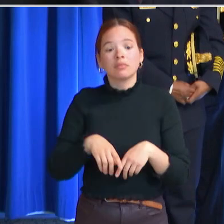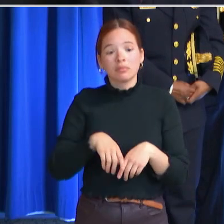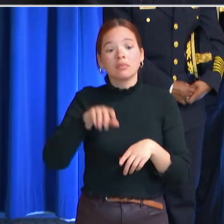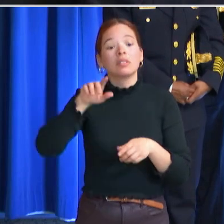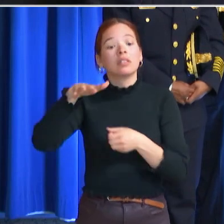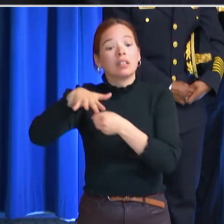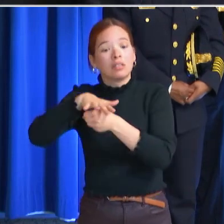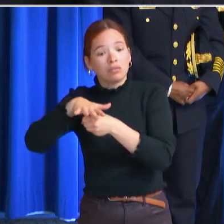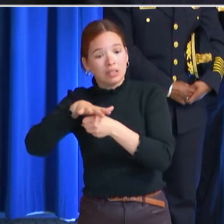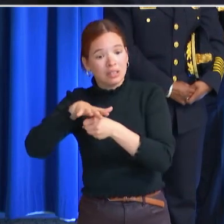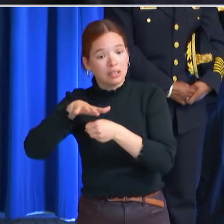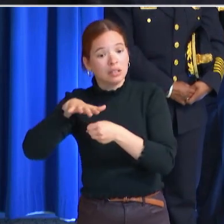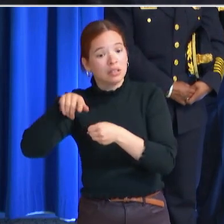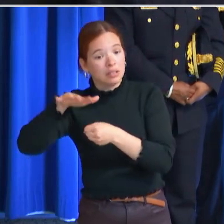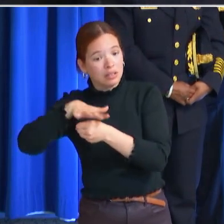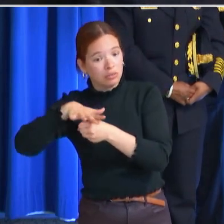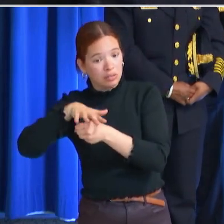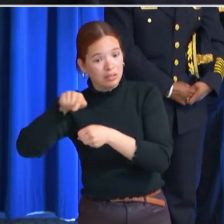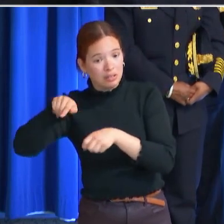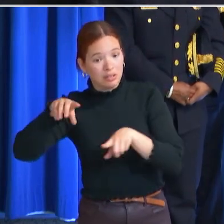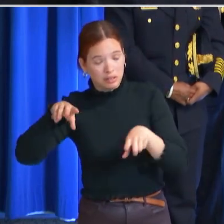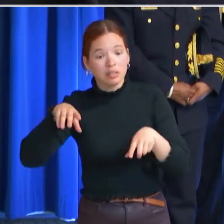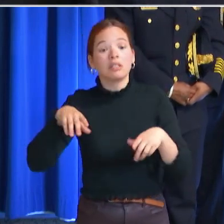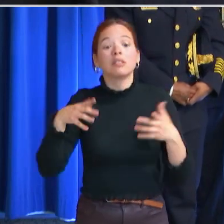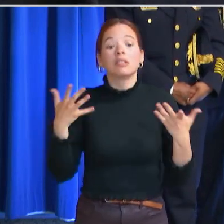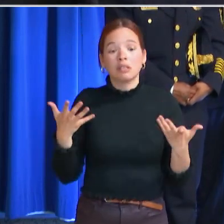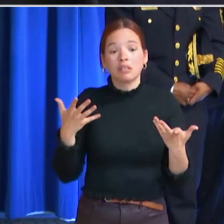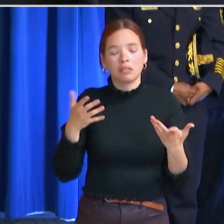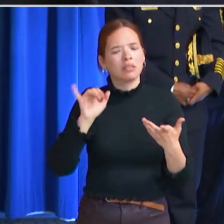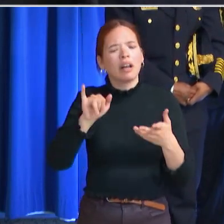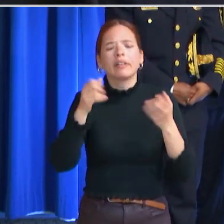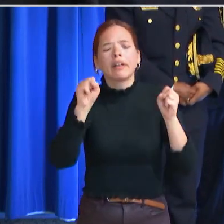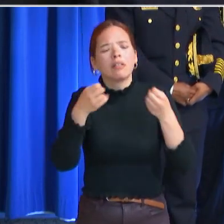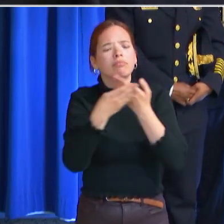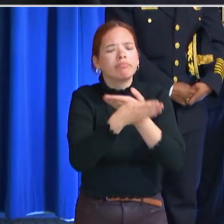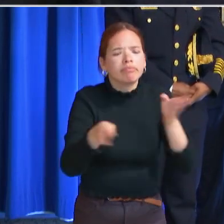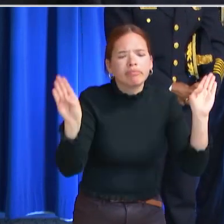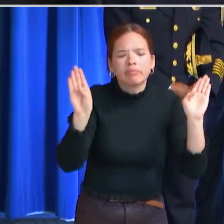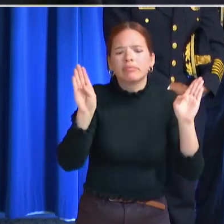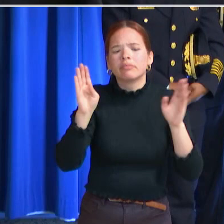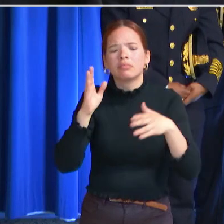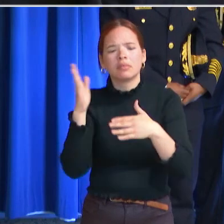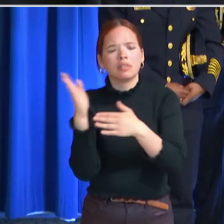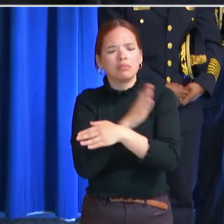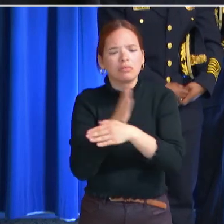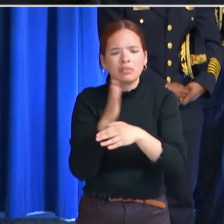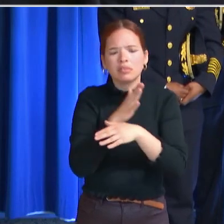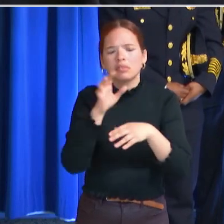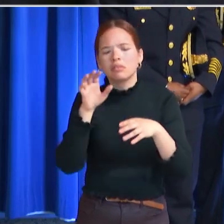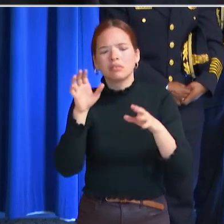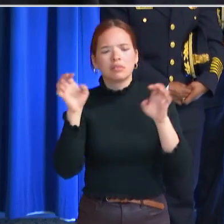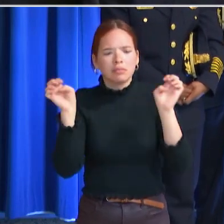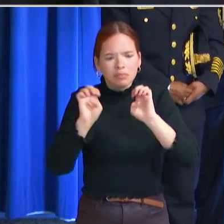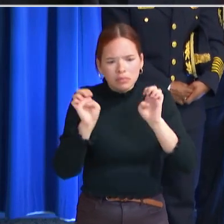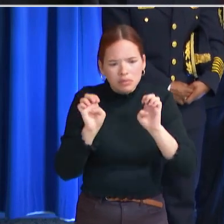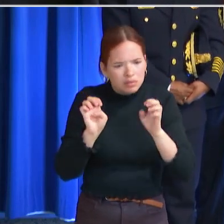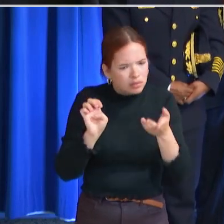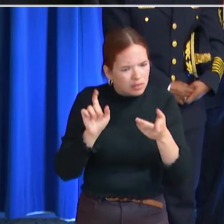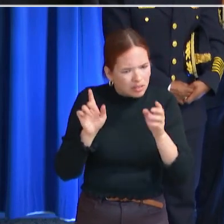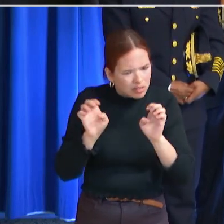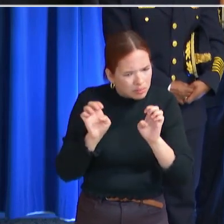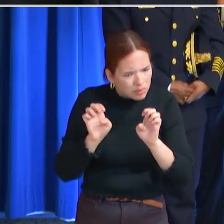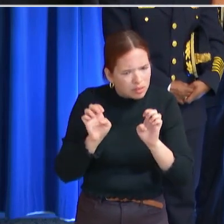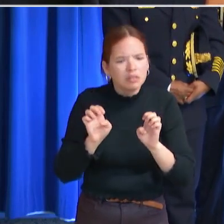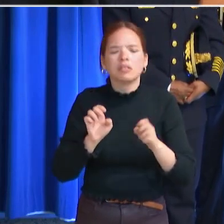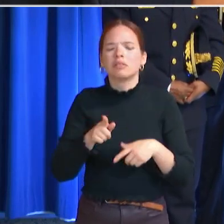smaller scale. But now that we're doing it on a citywide scale, we want to make sure that we have an evaluation process in place every 90 days or